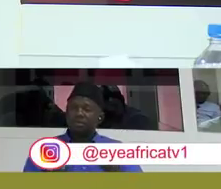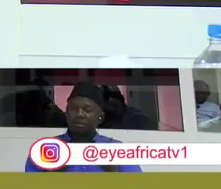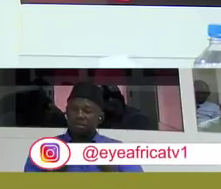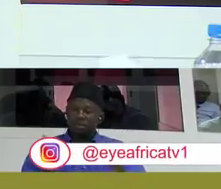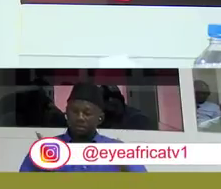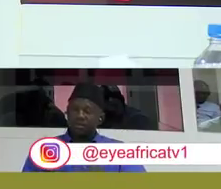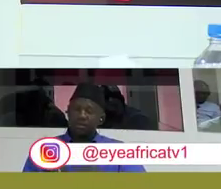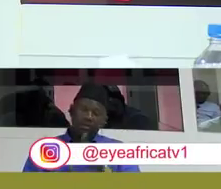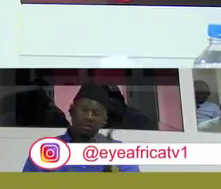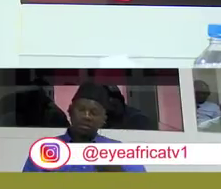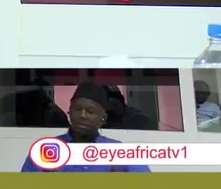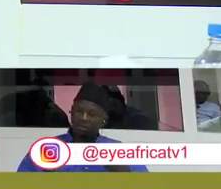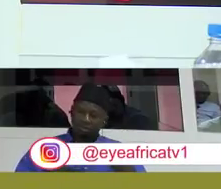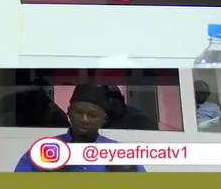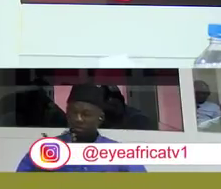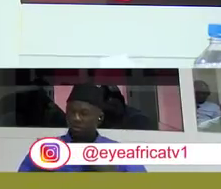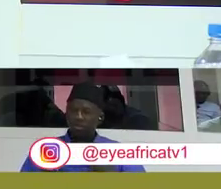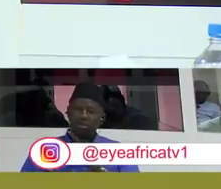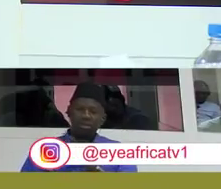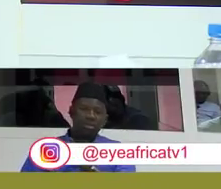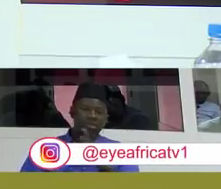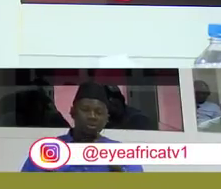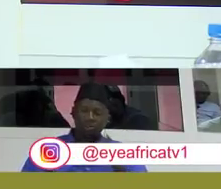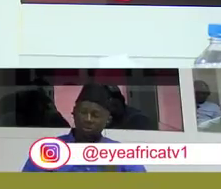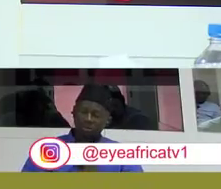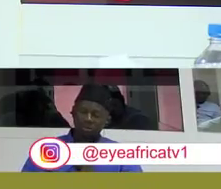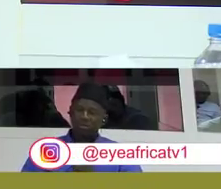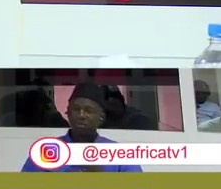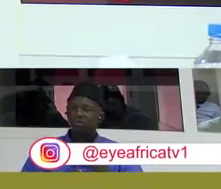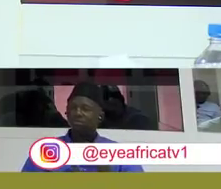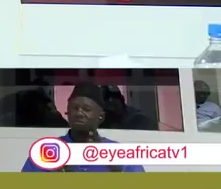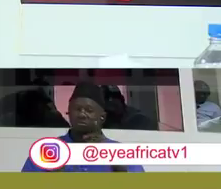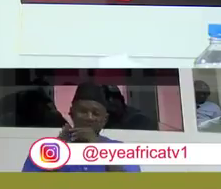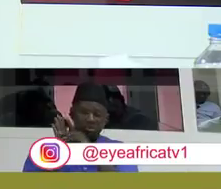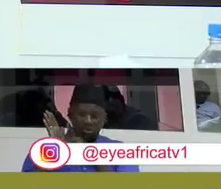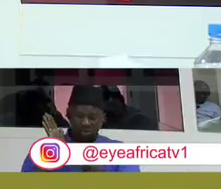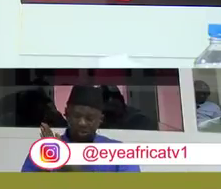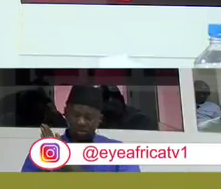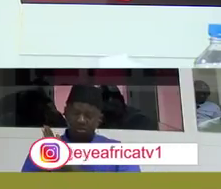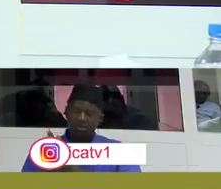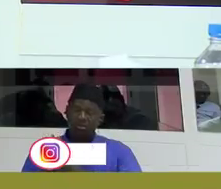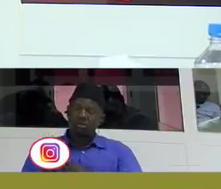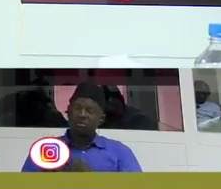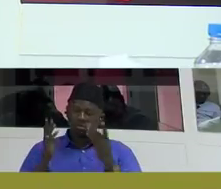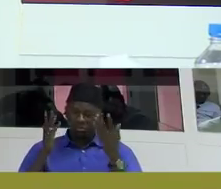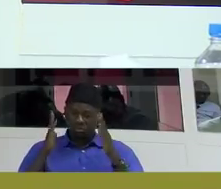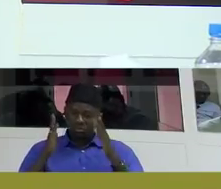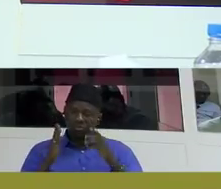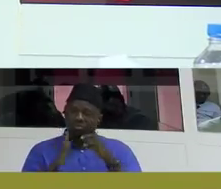and enjoy each other's feasts and festivals.